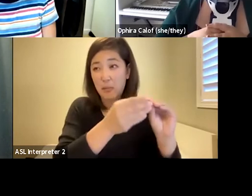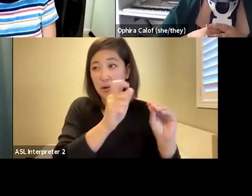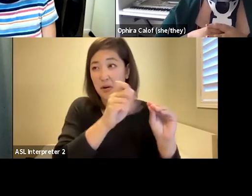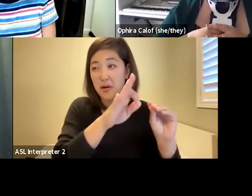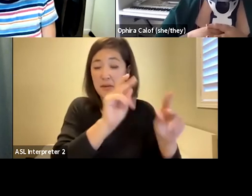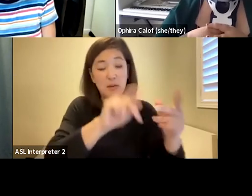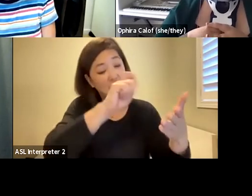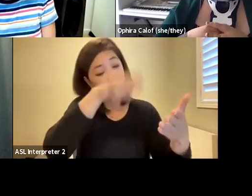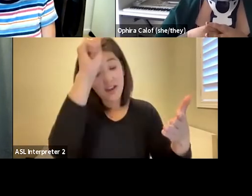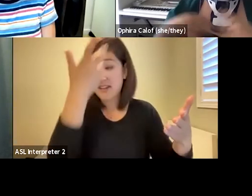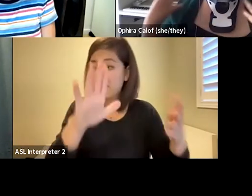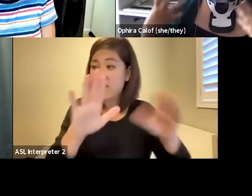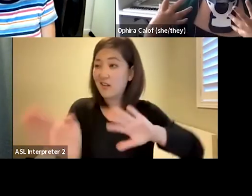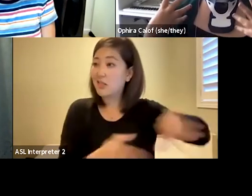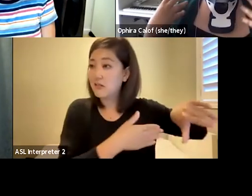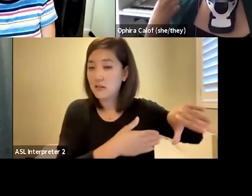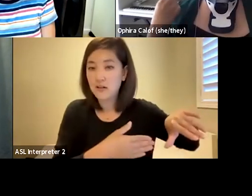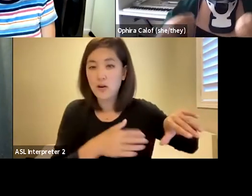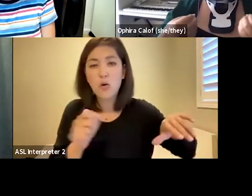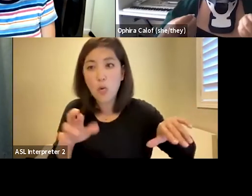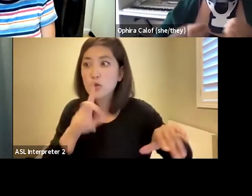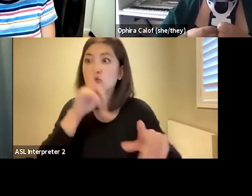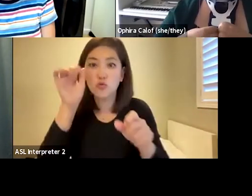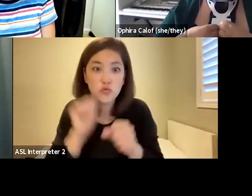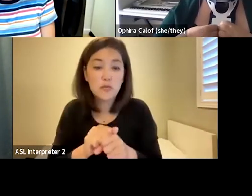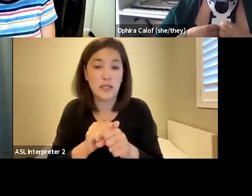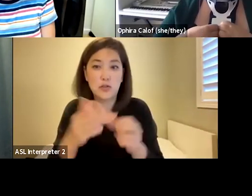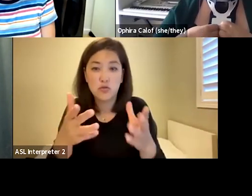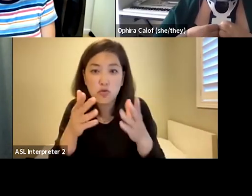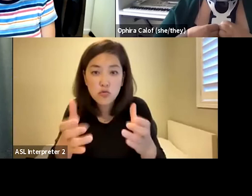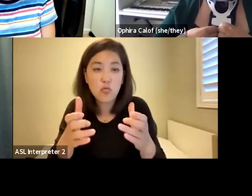about that that intersectionality, that meaningful,